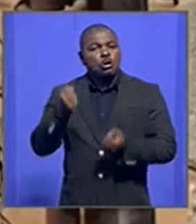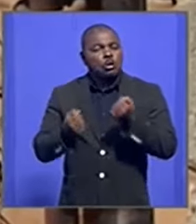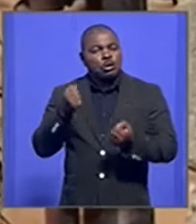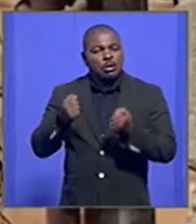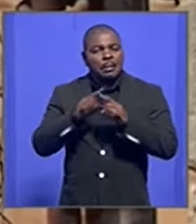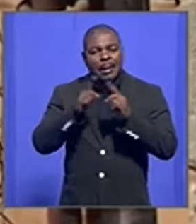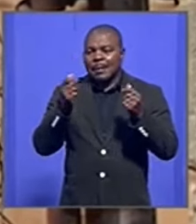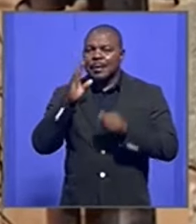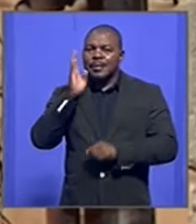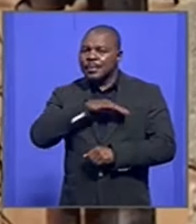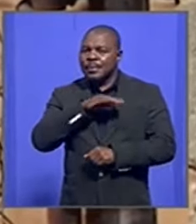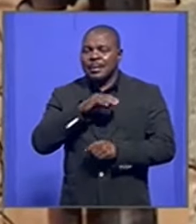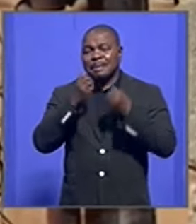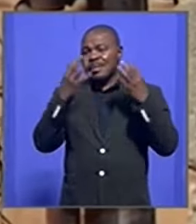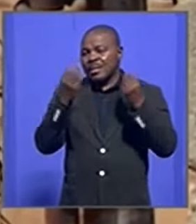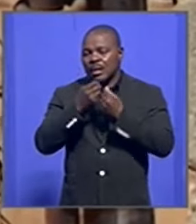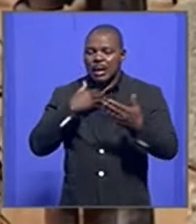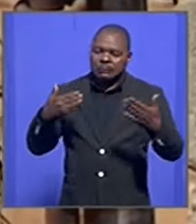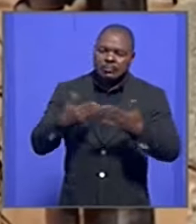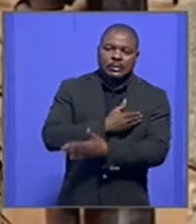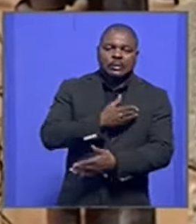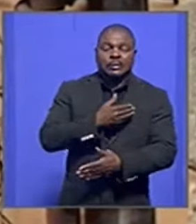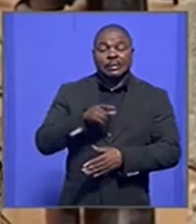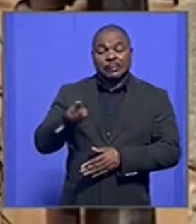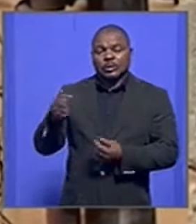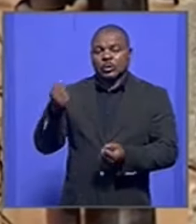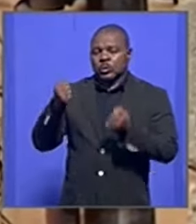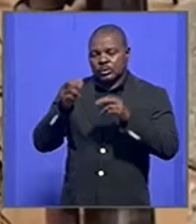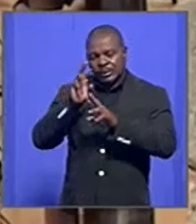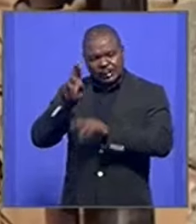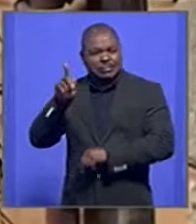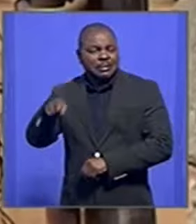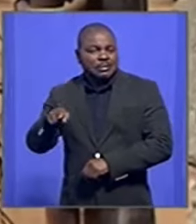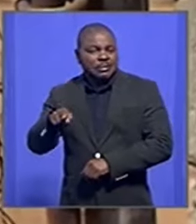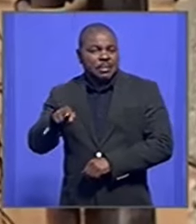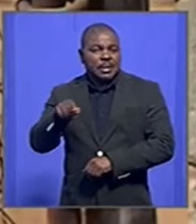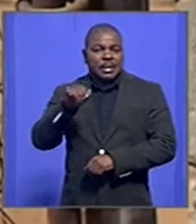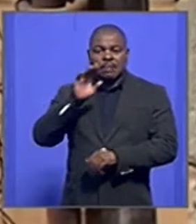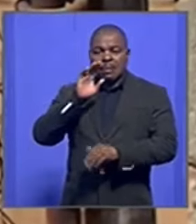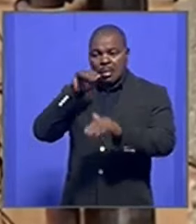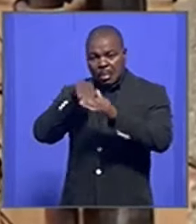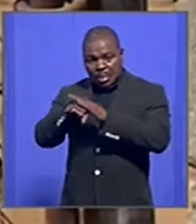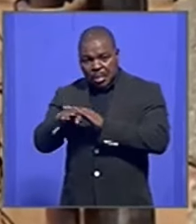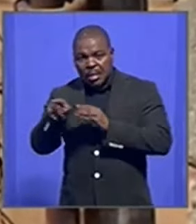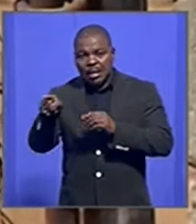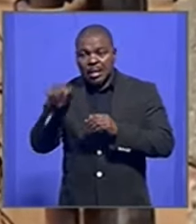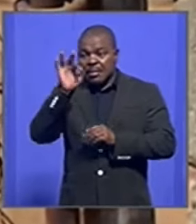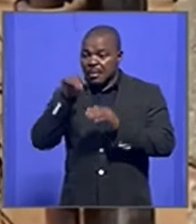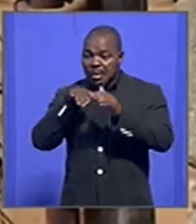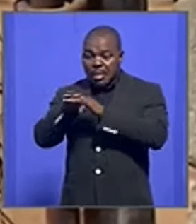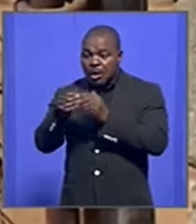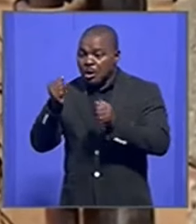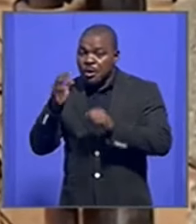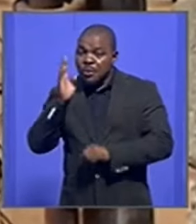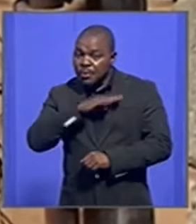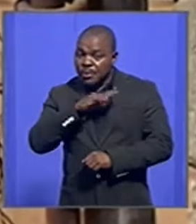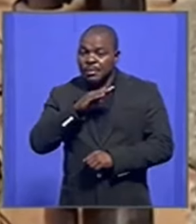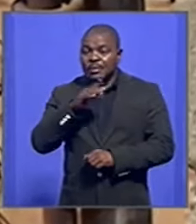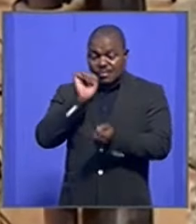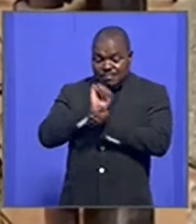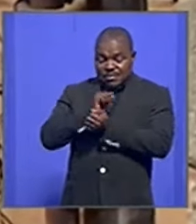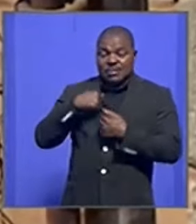masa dilo tse dintsi and re tshaba gore khoto ke so se se respectiwang ga re tshwantse re tsene kwa ga re sa ye khoto re kgona le go